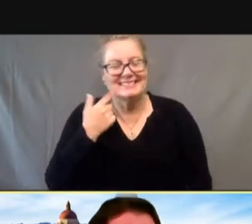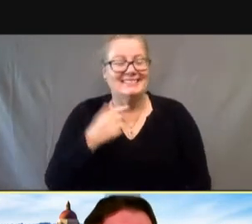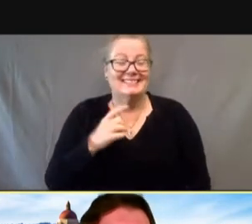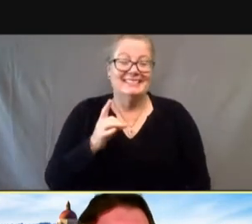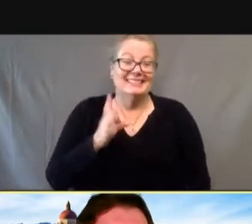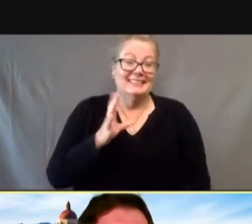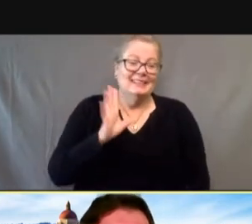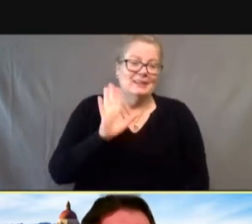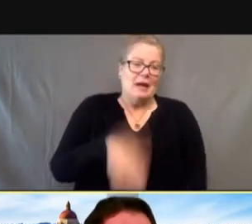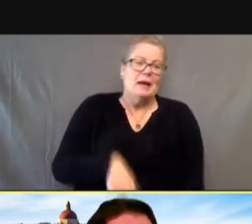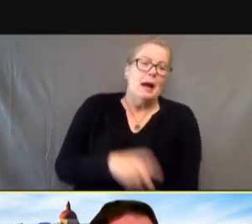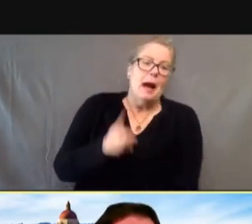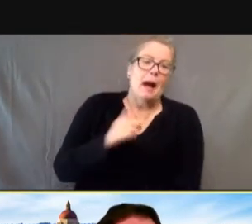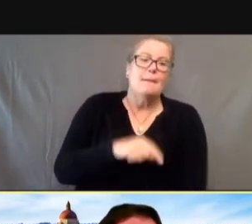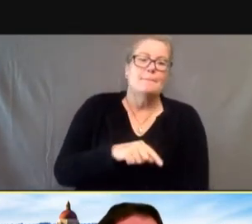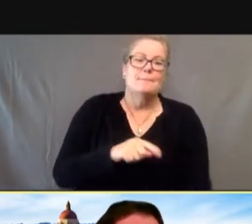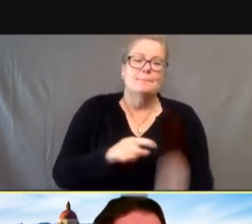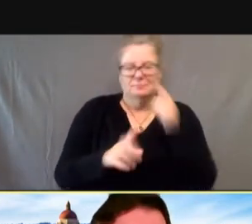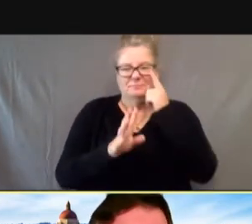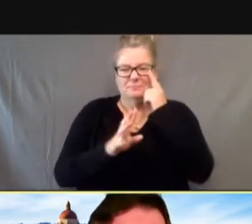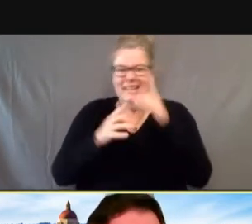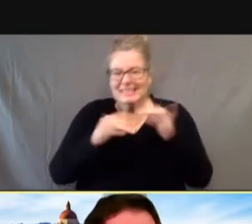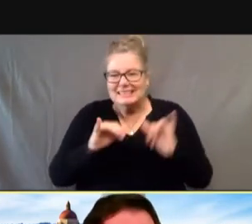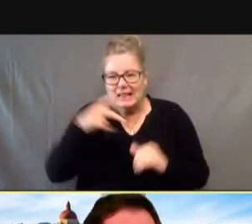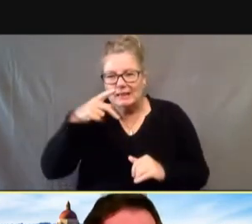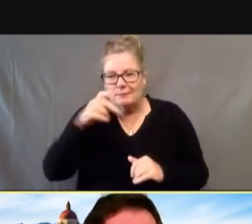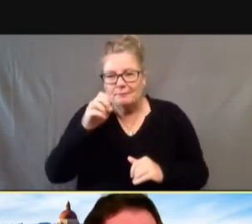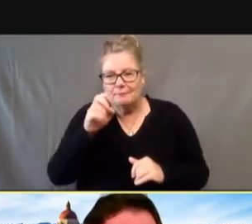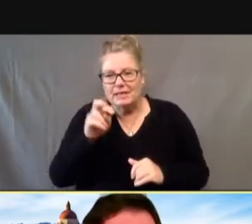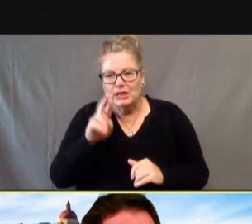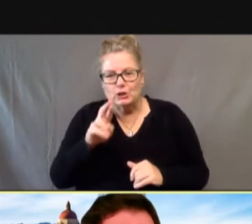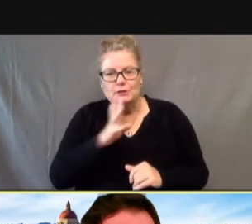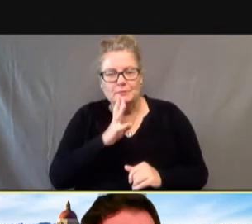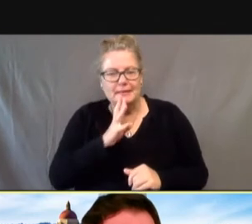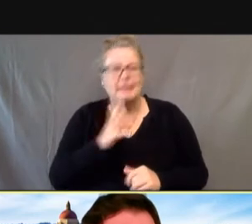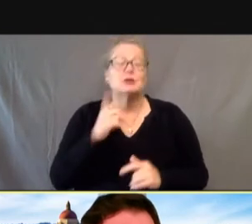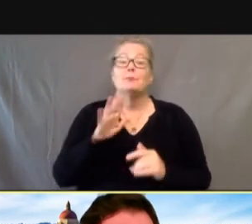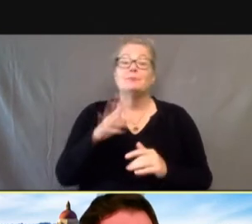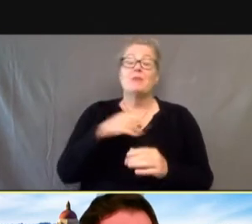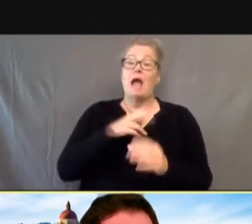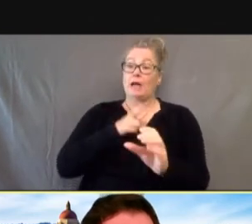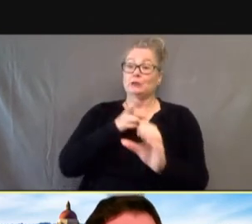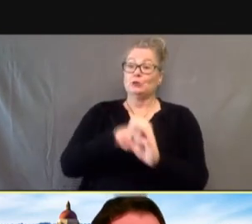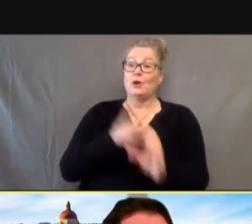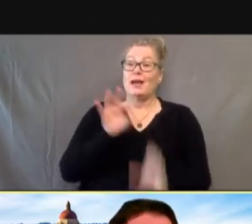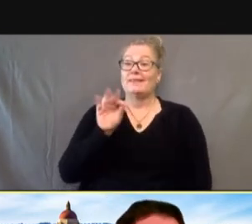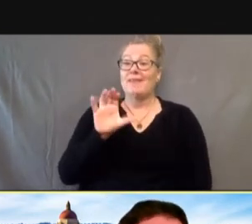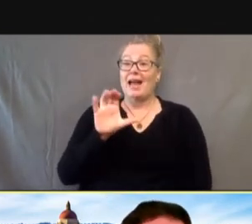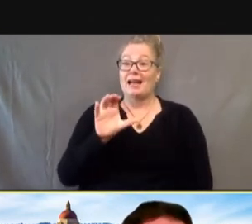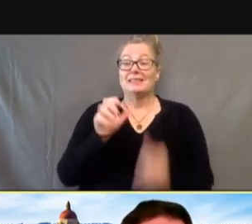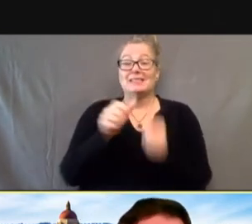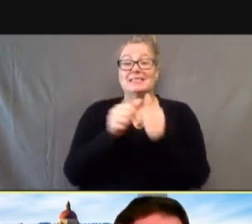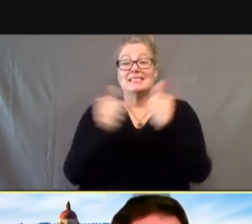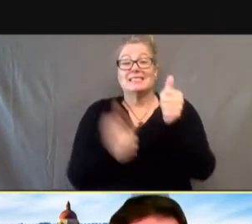Okay. So, you know, I joined this faculty subcommittee on diversity,